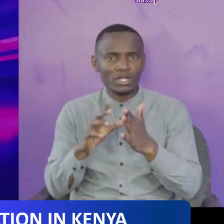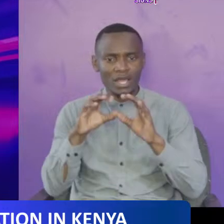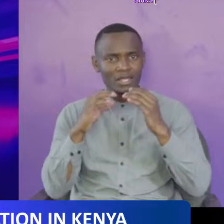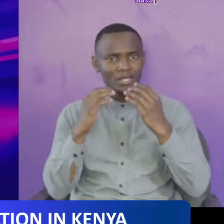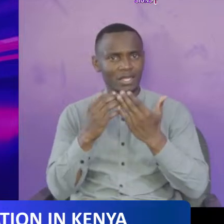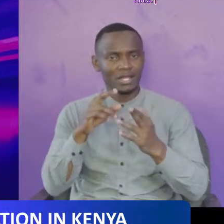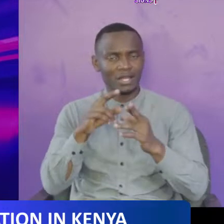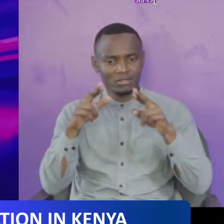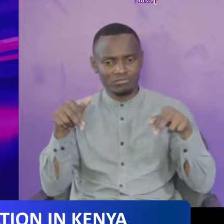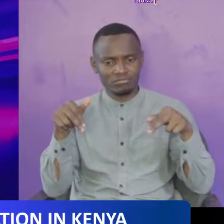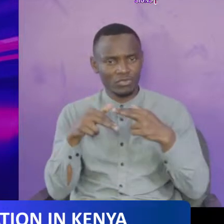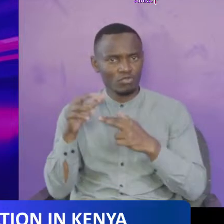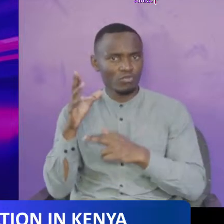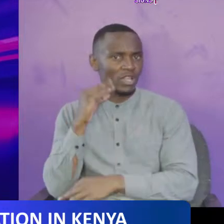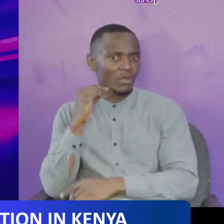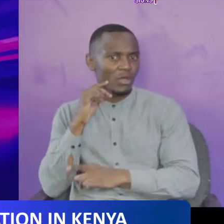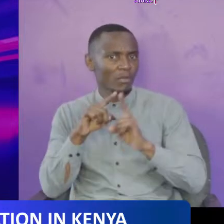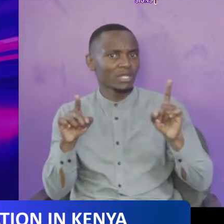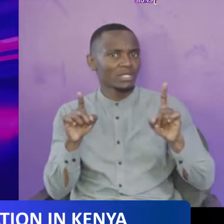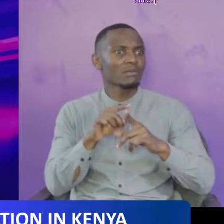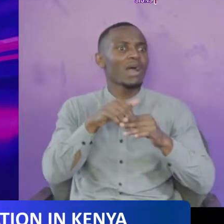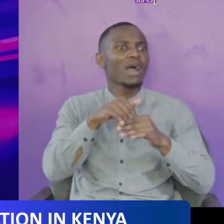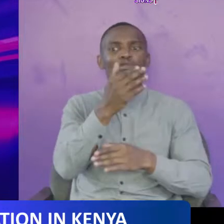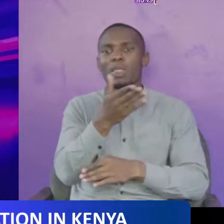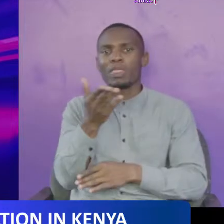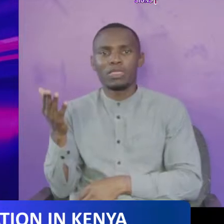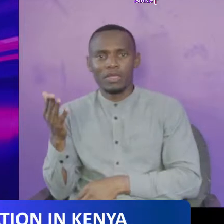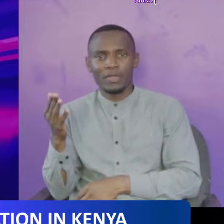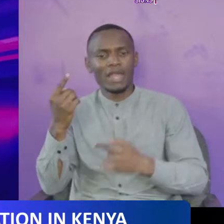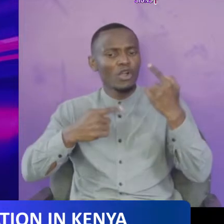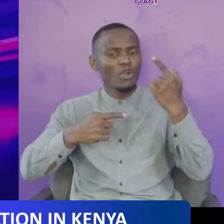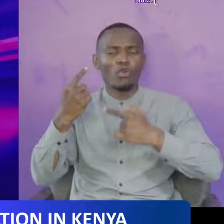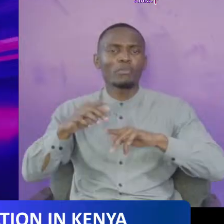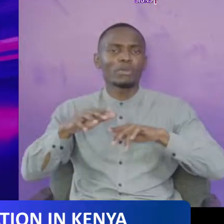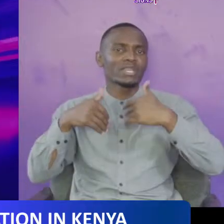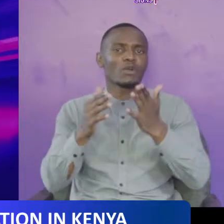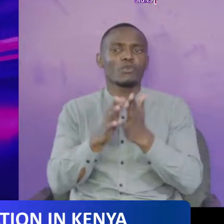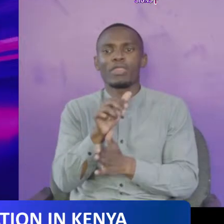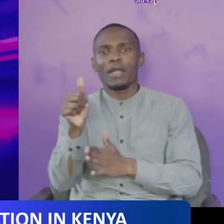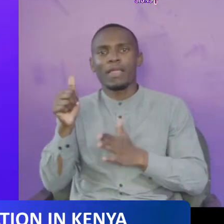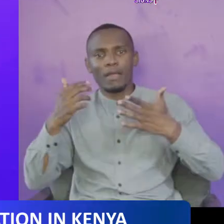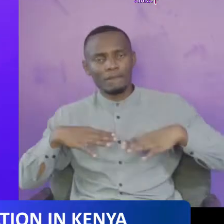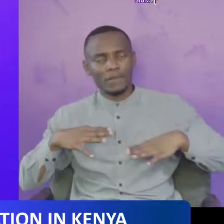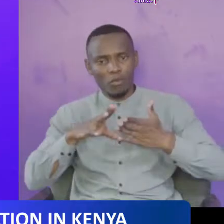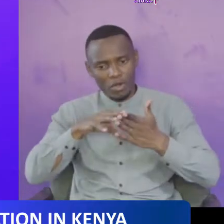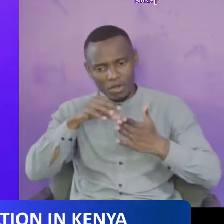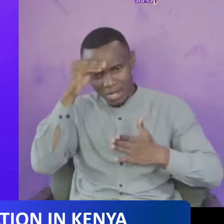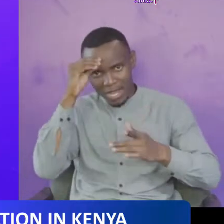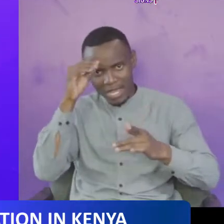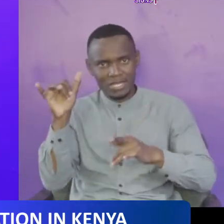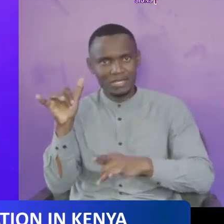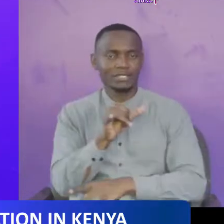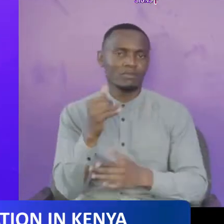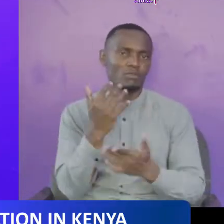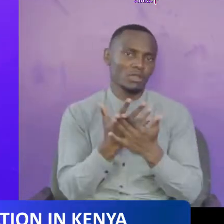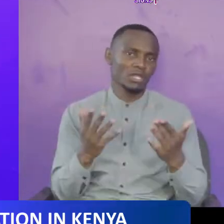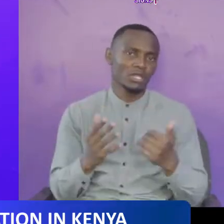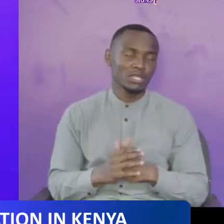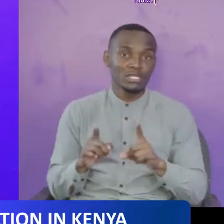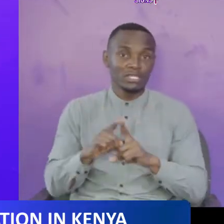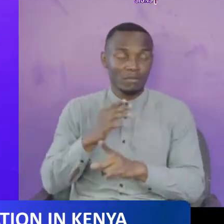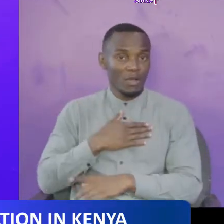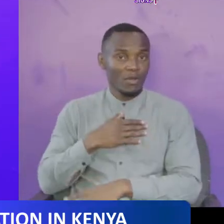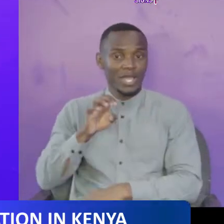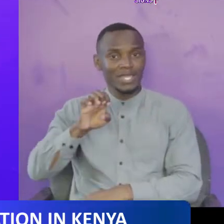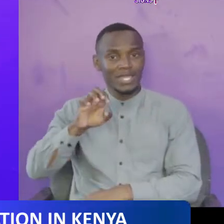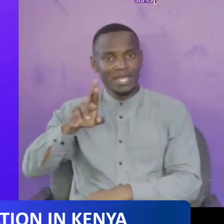your people out there who are in the same field as you. We are looking at improving our services, our ERP systems, our ways